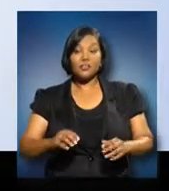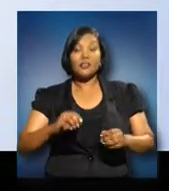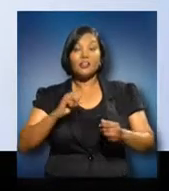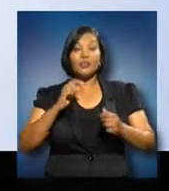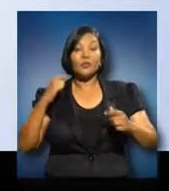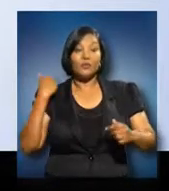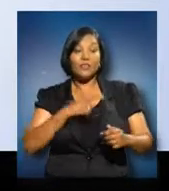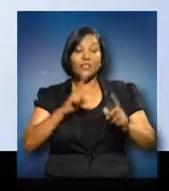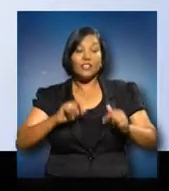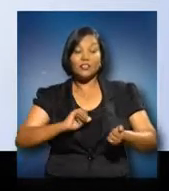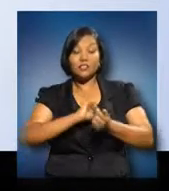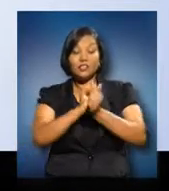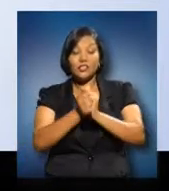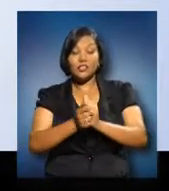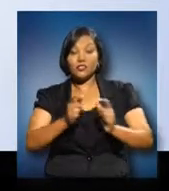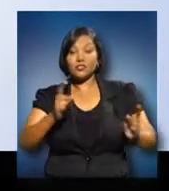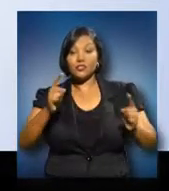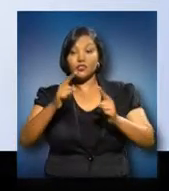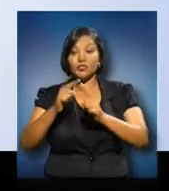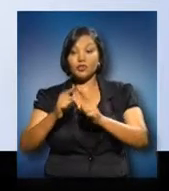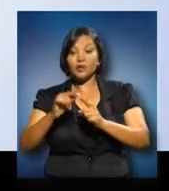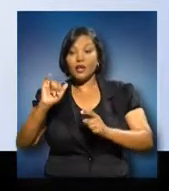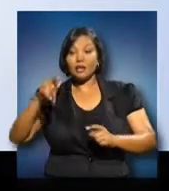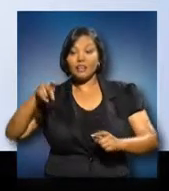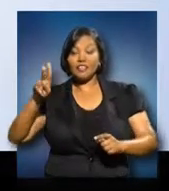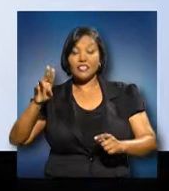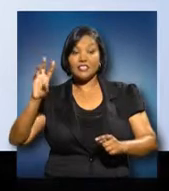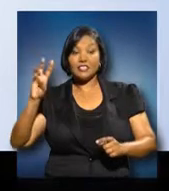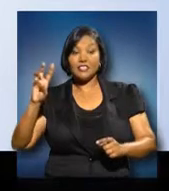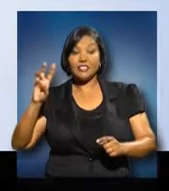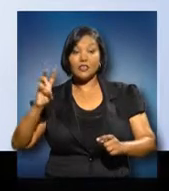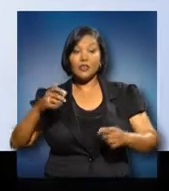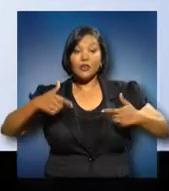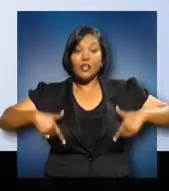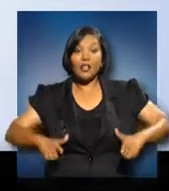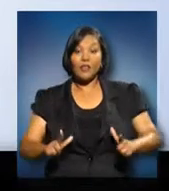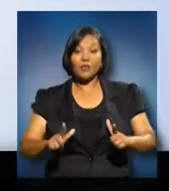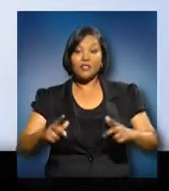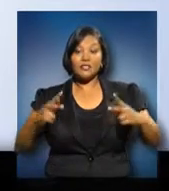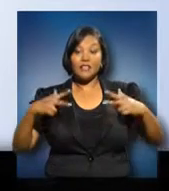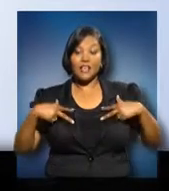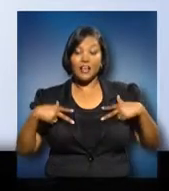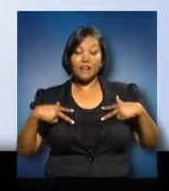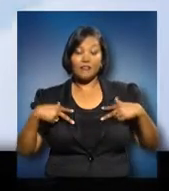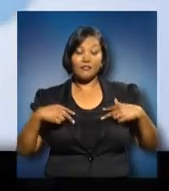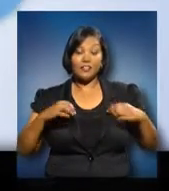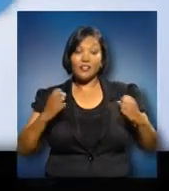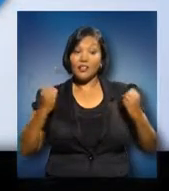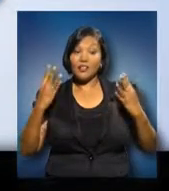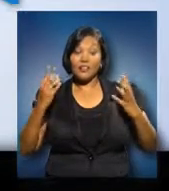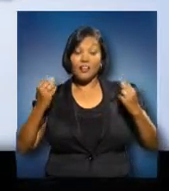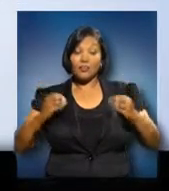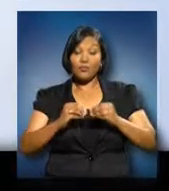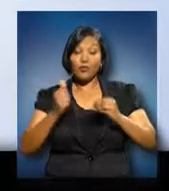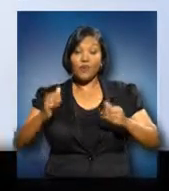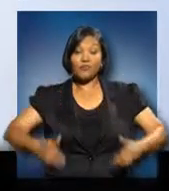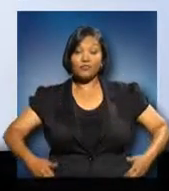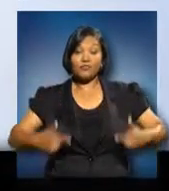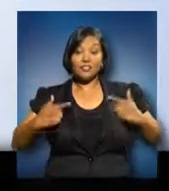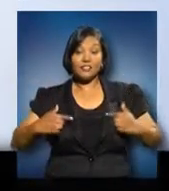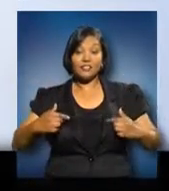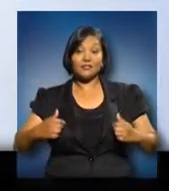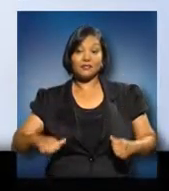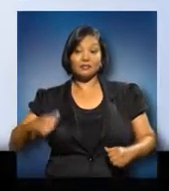IPv6 will allow 3.4 times 10 to the power 38 addresses, the equivalent of 340